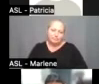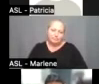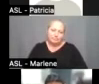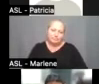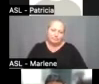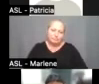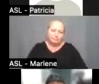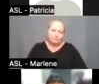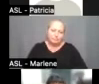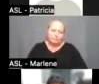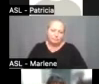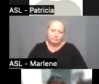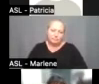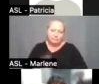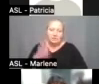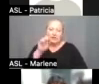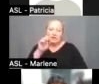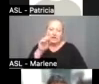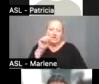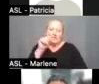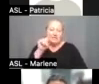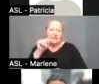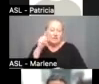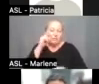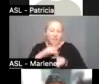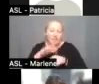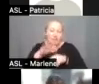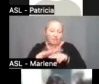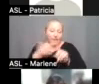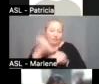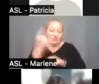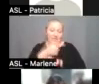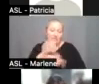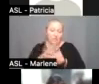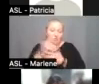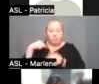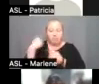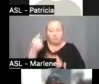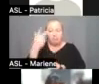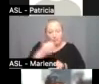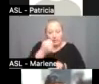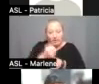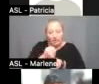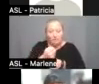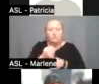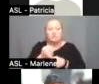um just some data on vacancies on the first day of school for the past three years um